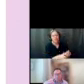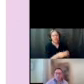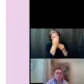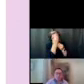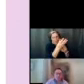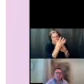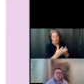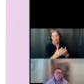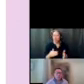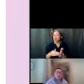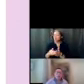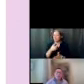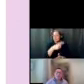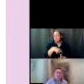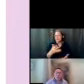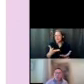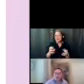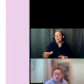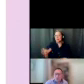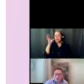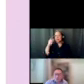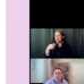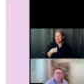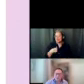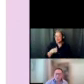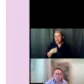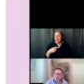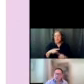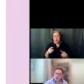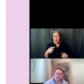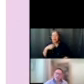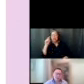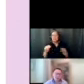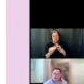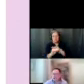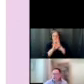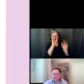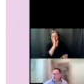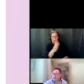was clear with my disdain for the situation, and